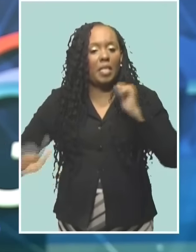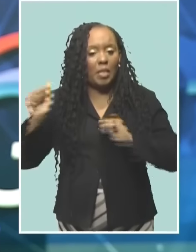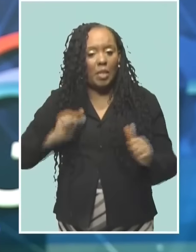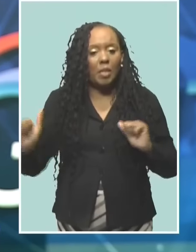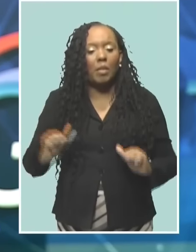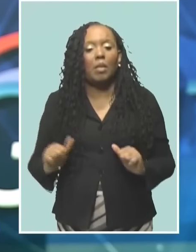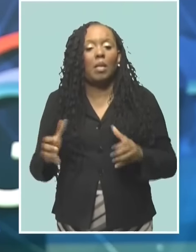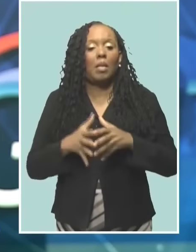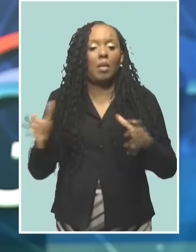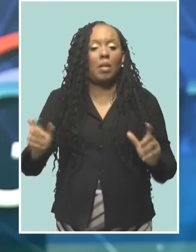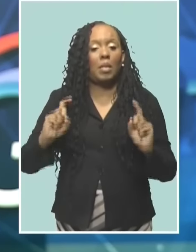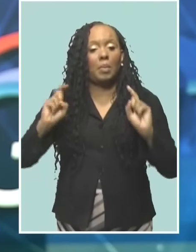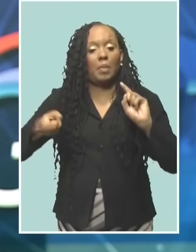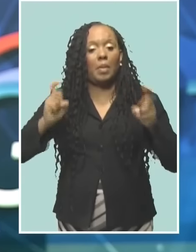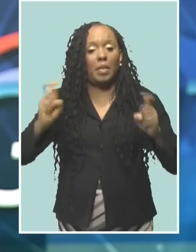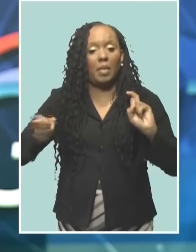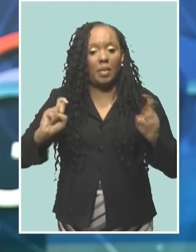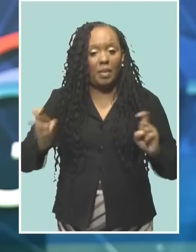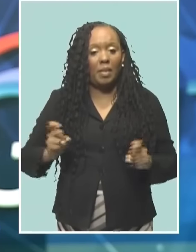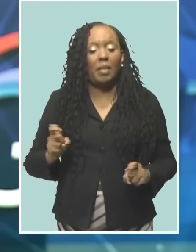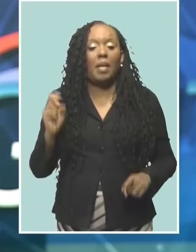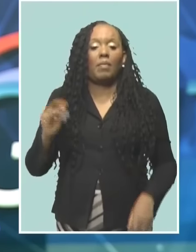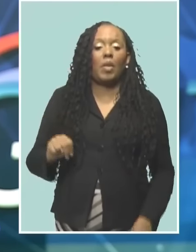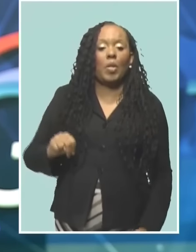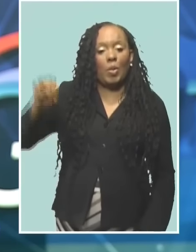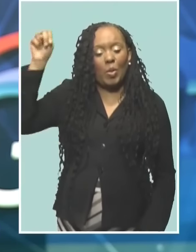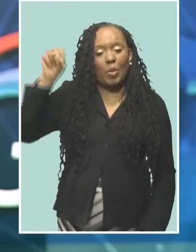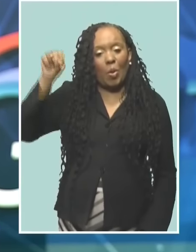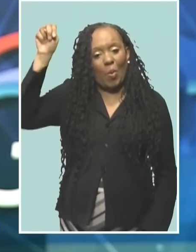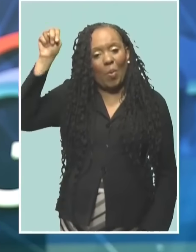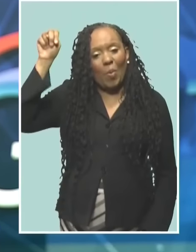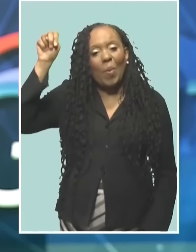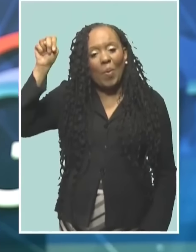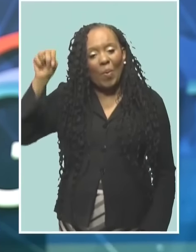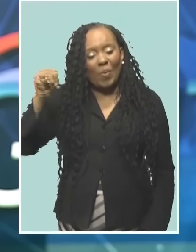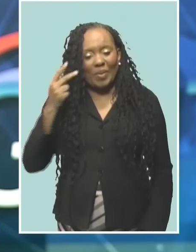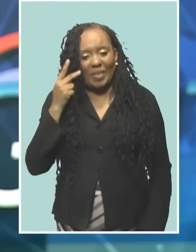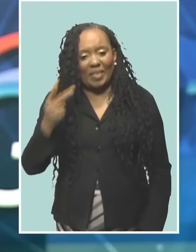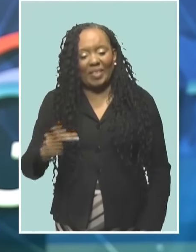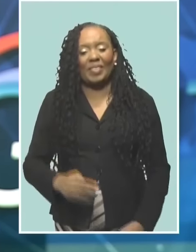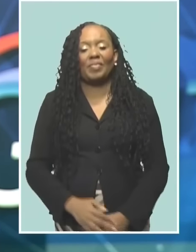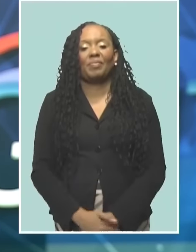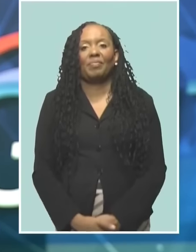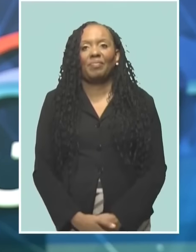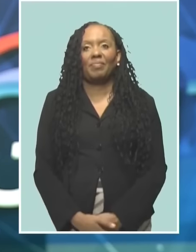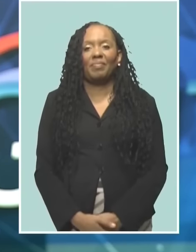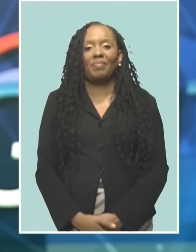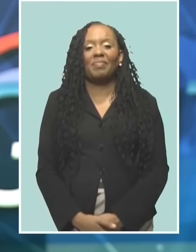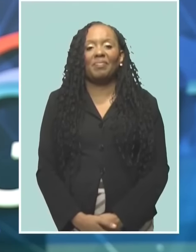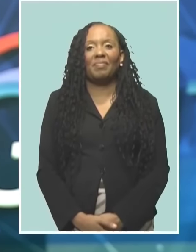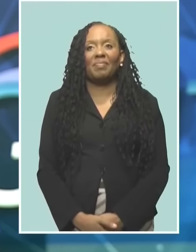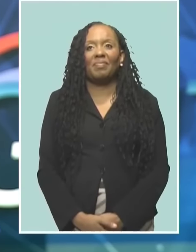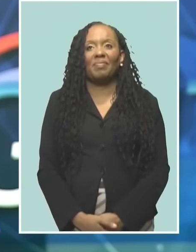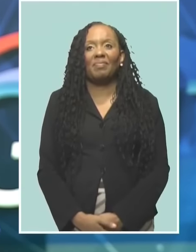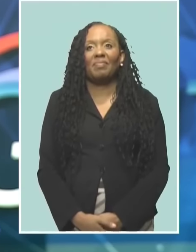Re-engaging, Reigniting, Reimagining. The lion's share of the prizes went to the northernmost parish.